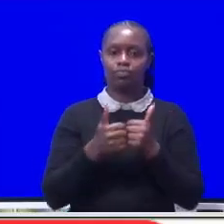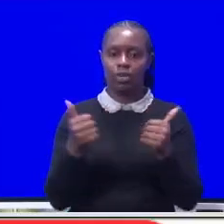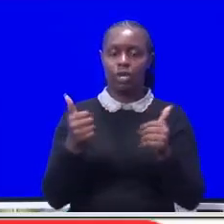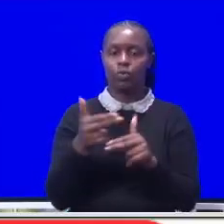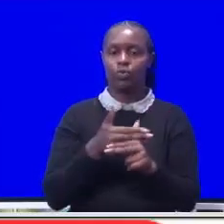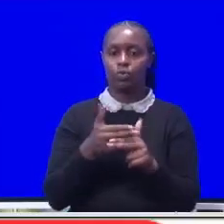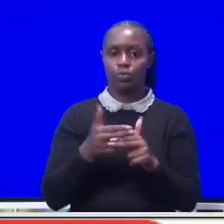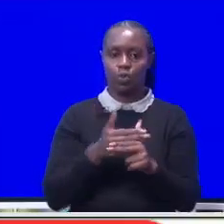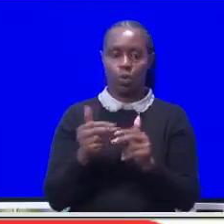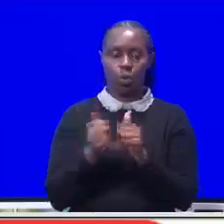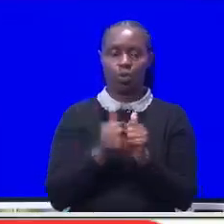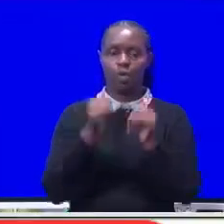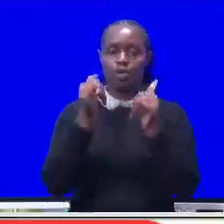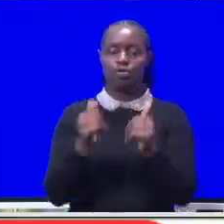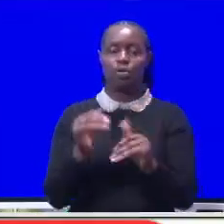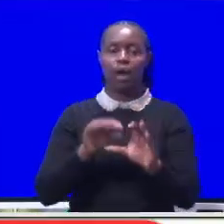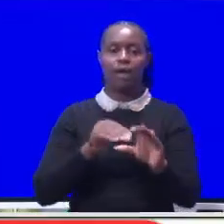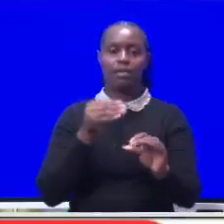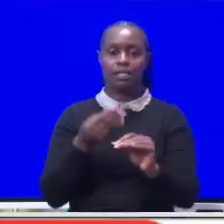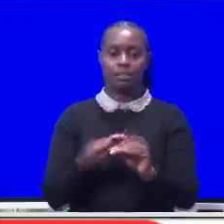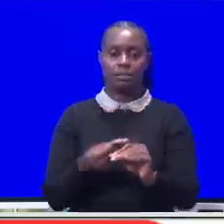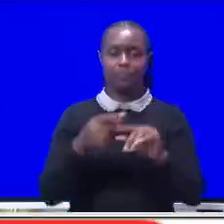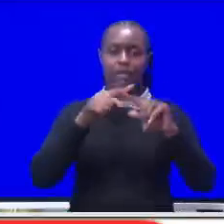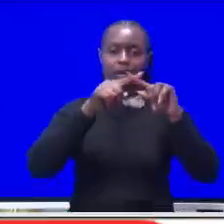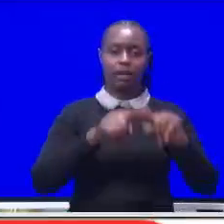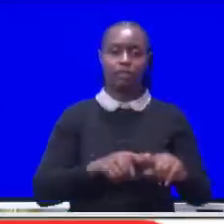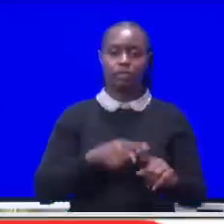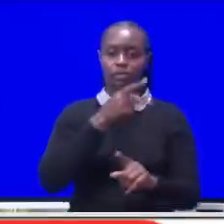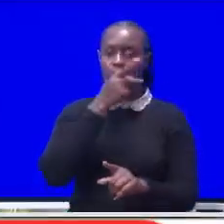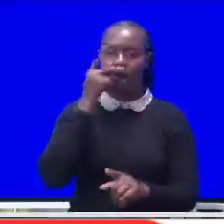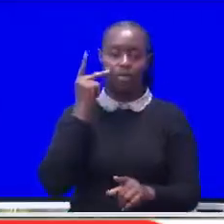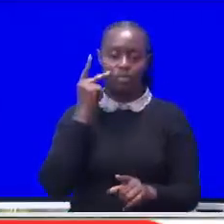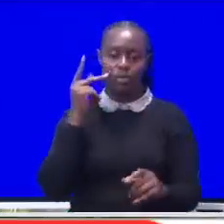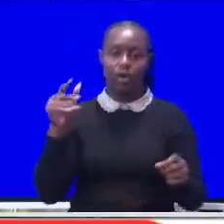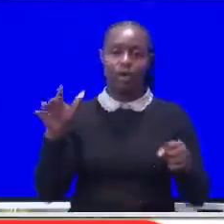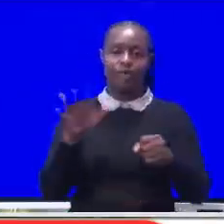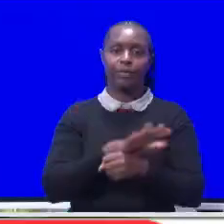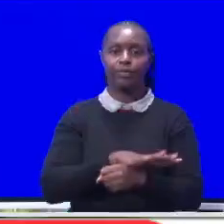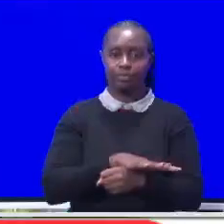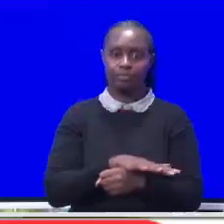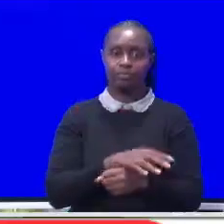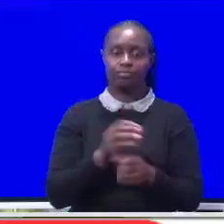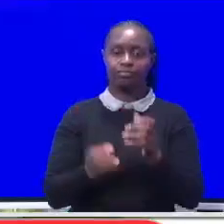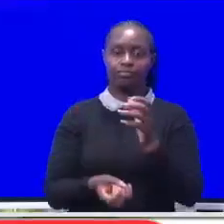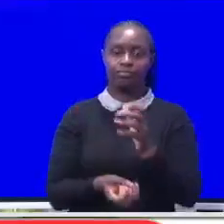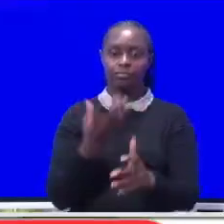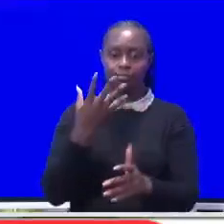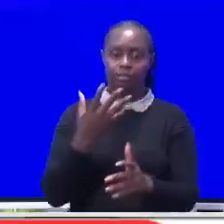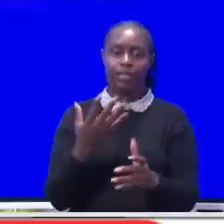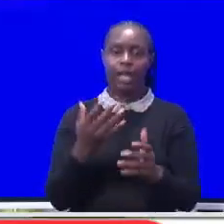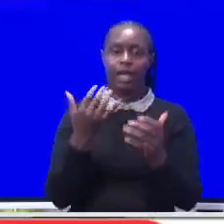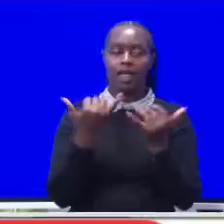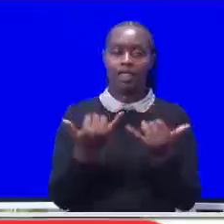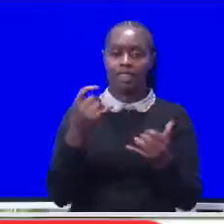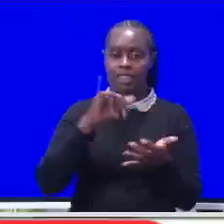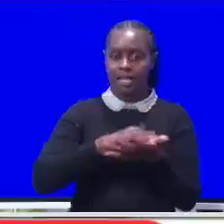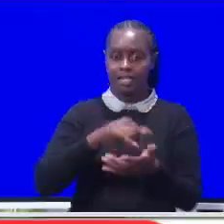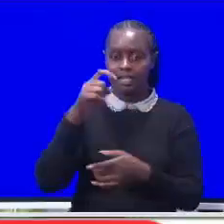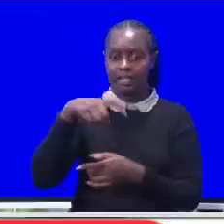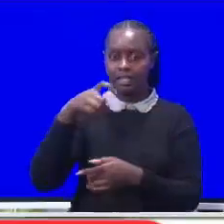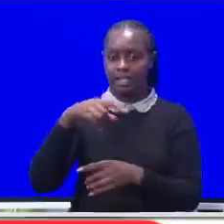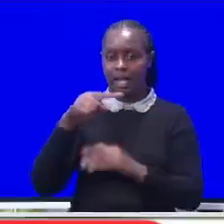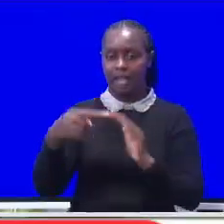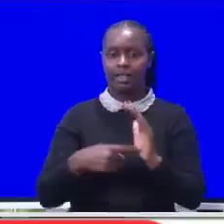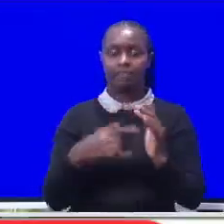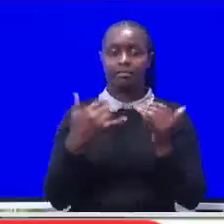new IEBC. According to Kalonzo, a fully constituted electoral agency is necessary at this point